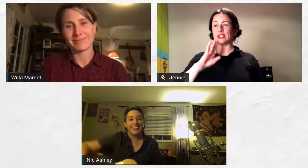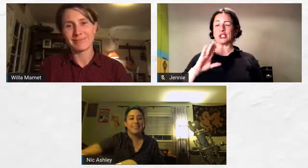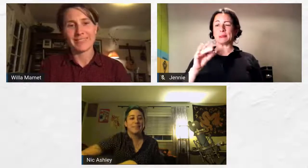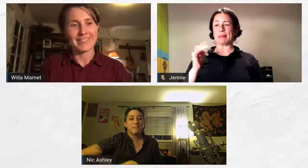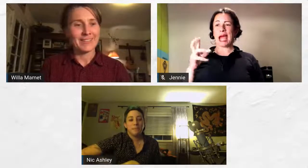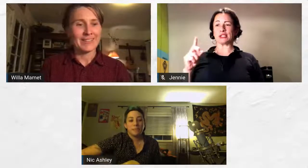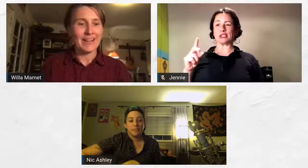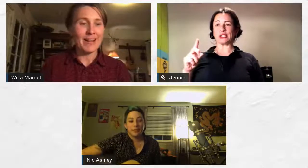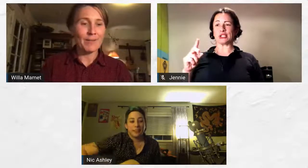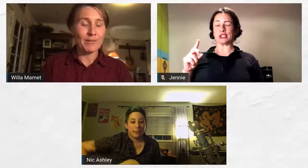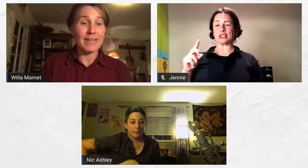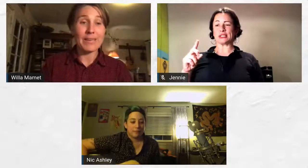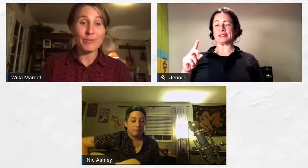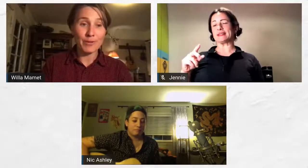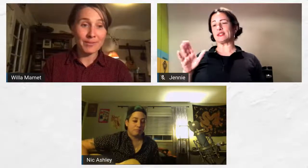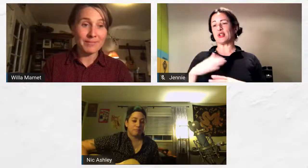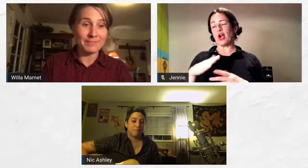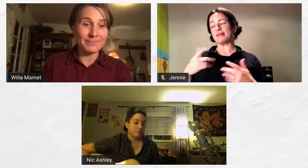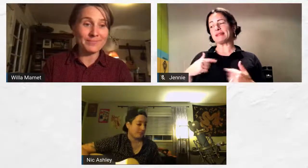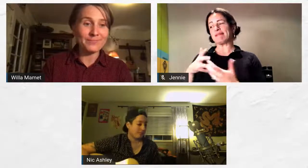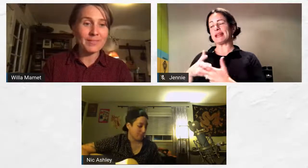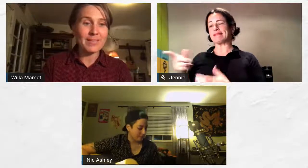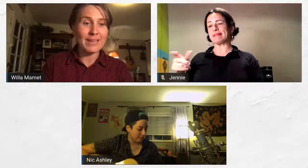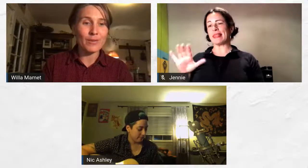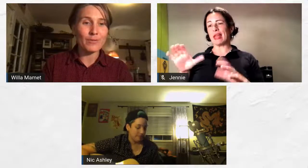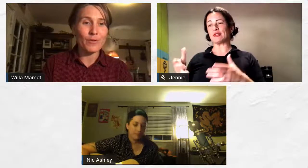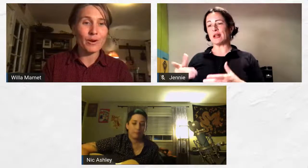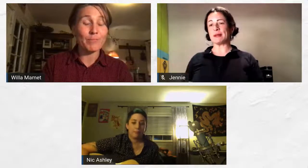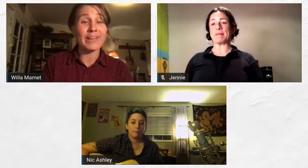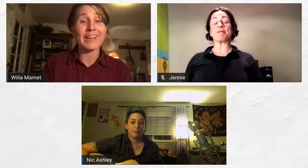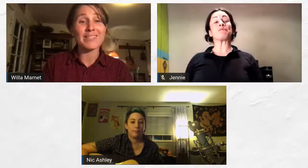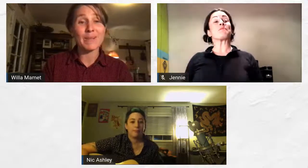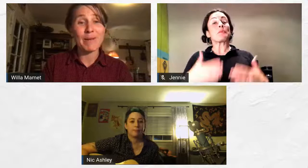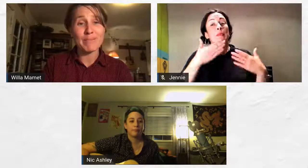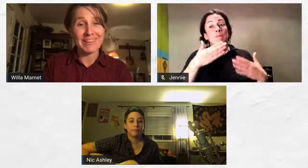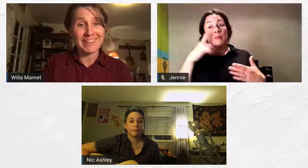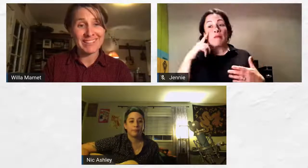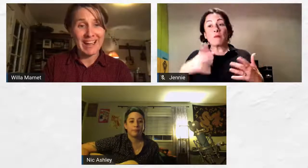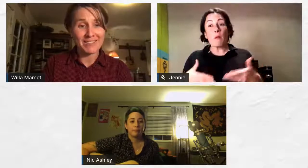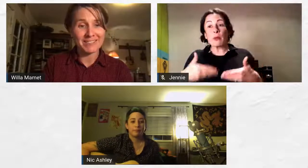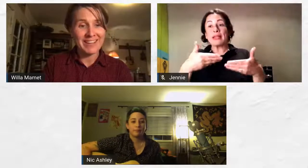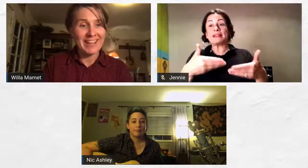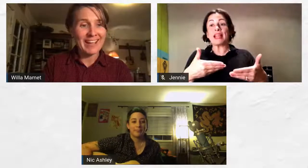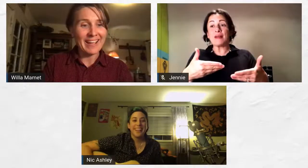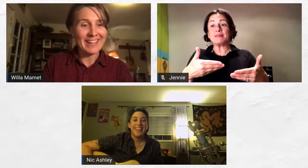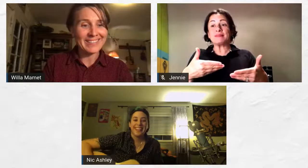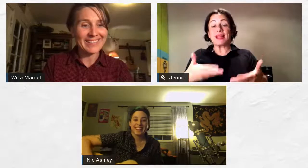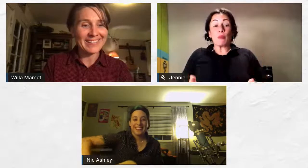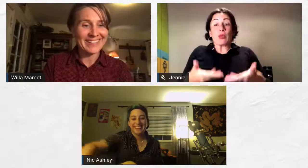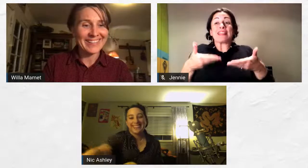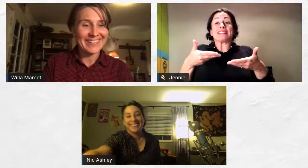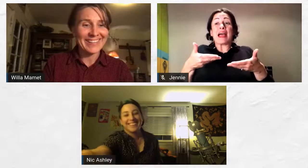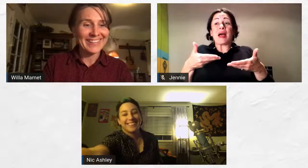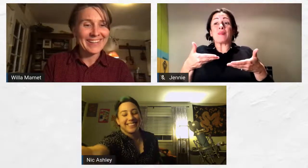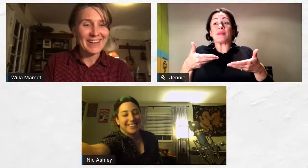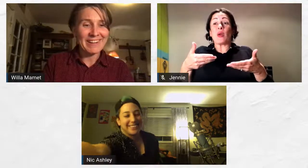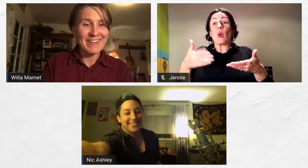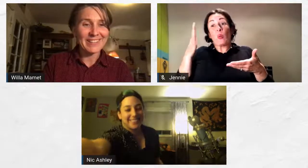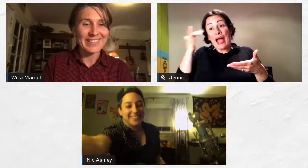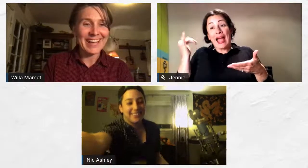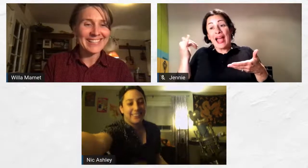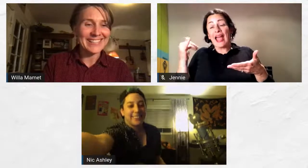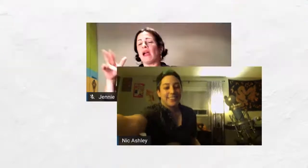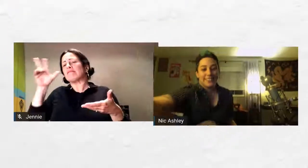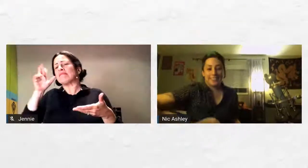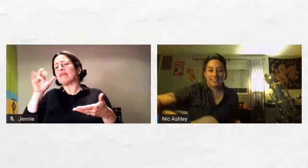Sweet. Well, thank you for bringing us up by bringing us down. And here we